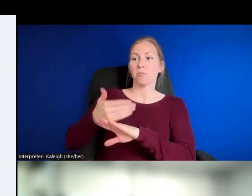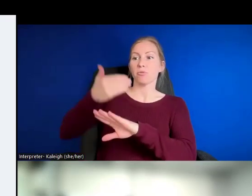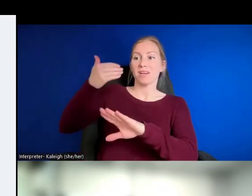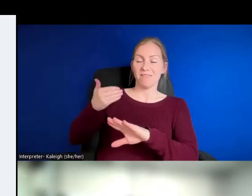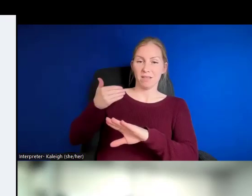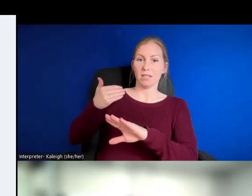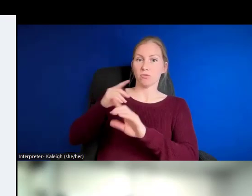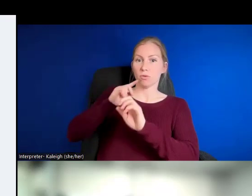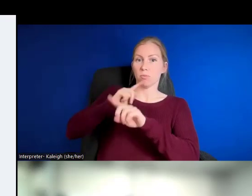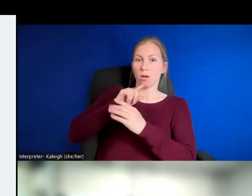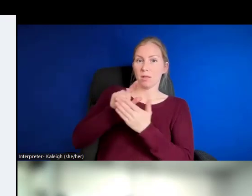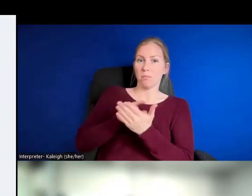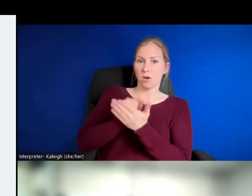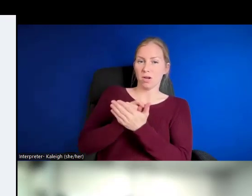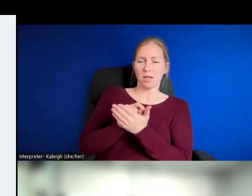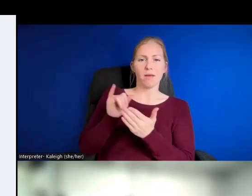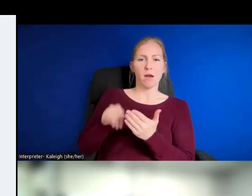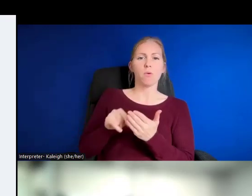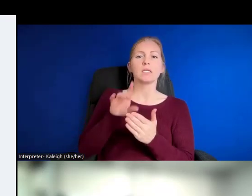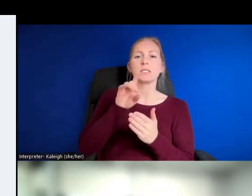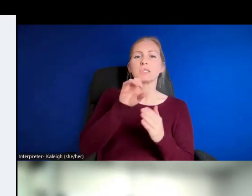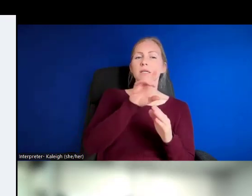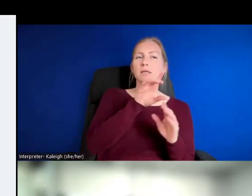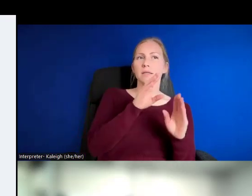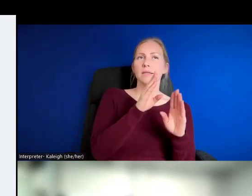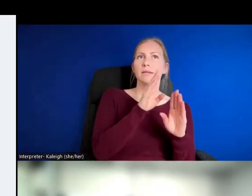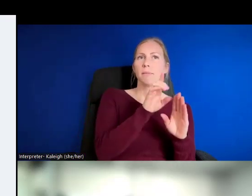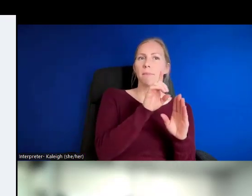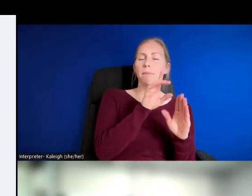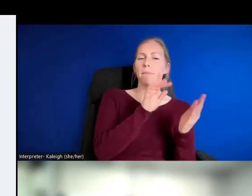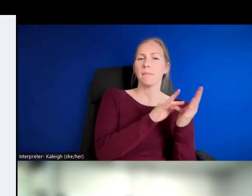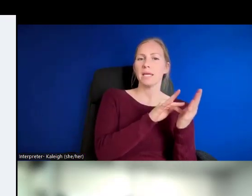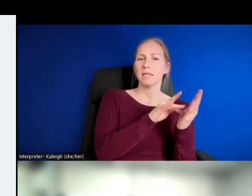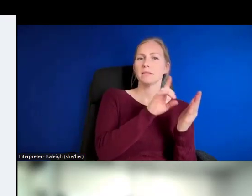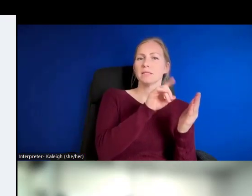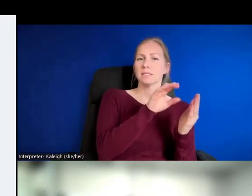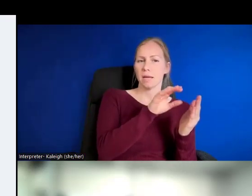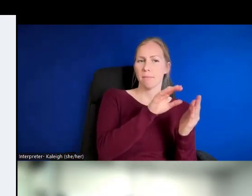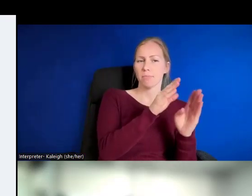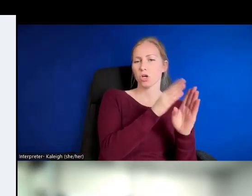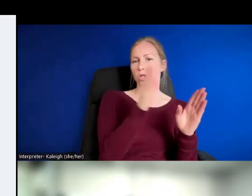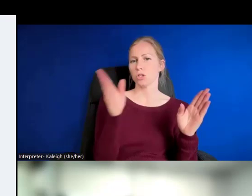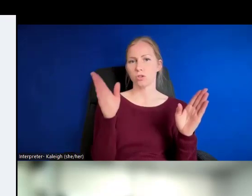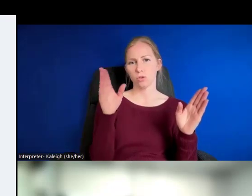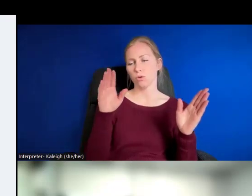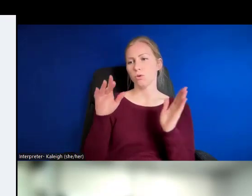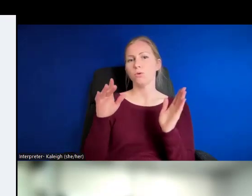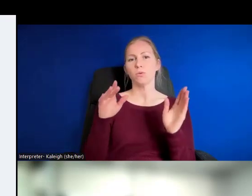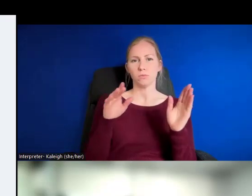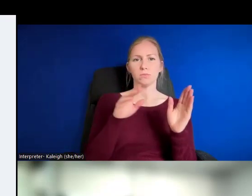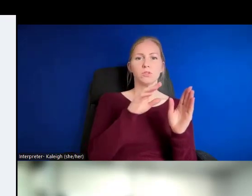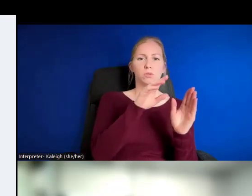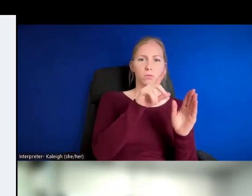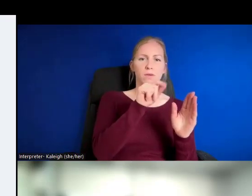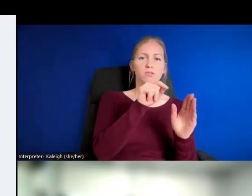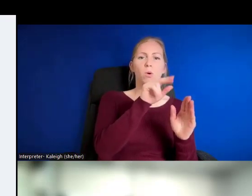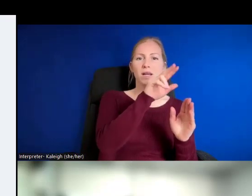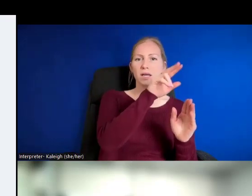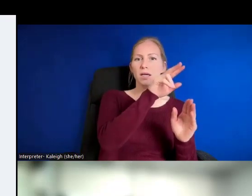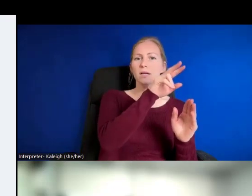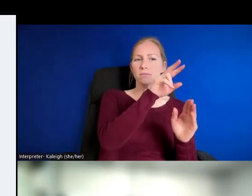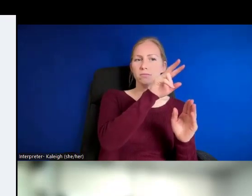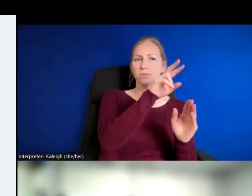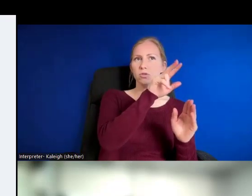took place between mid-December to mid-May of 2024, and